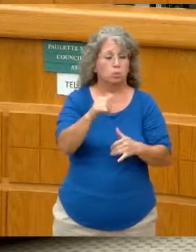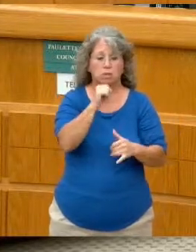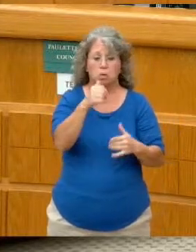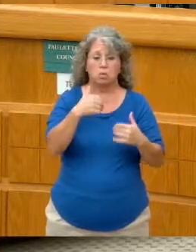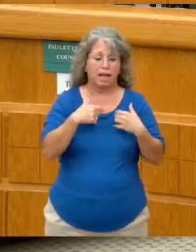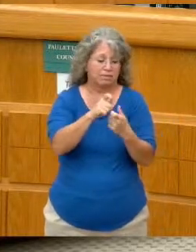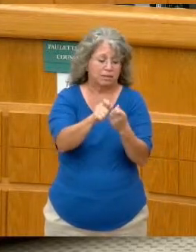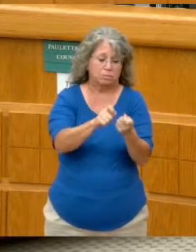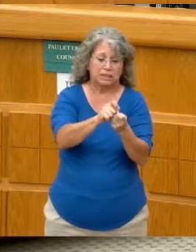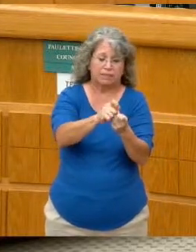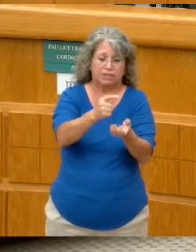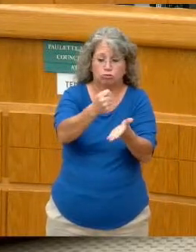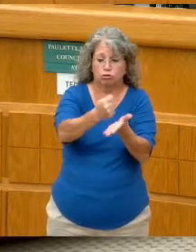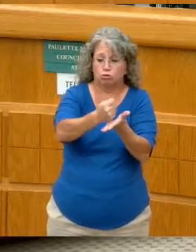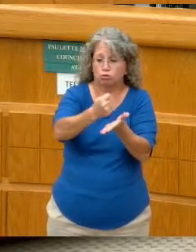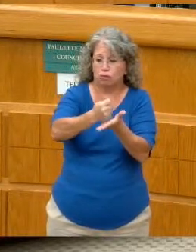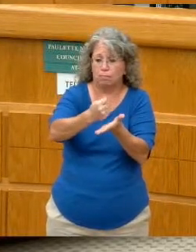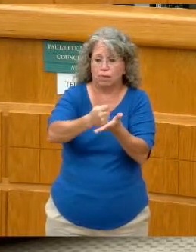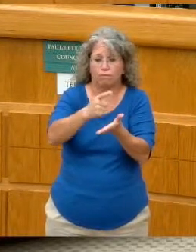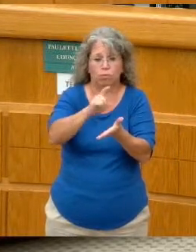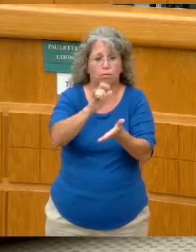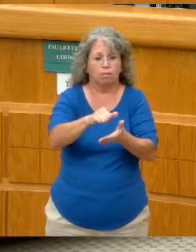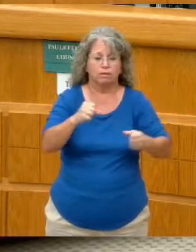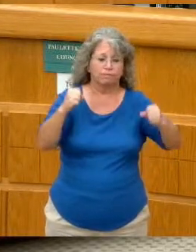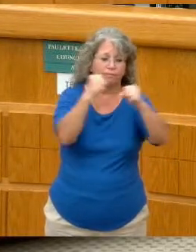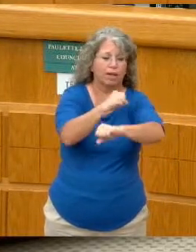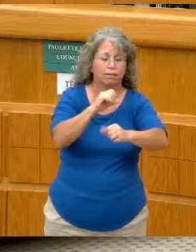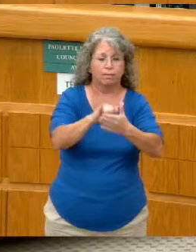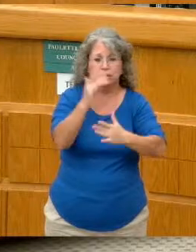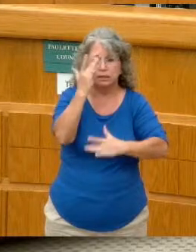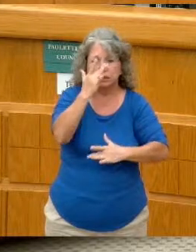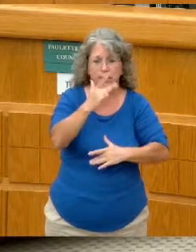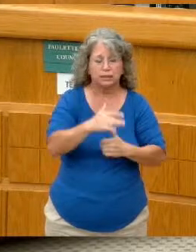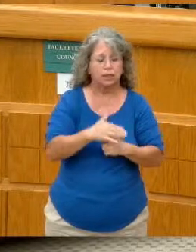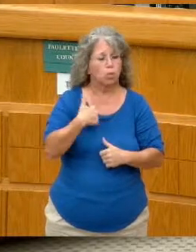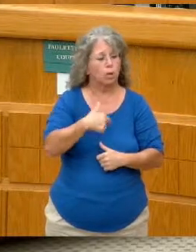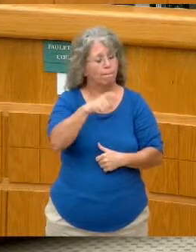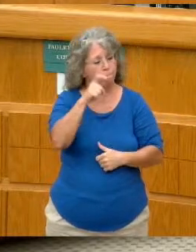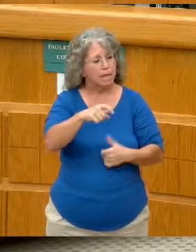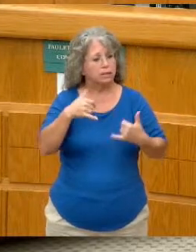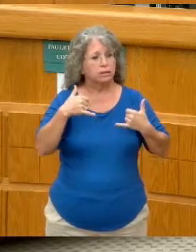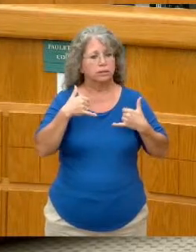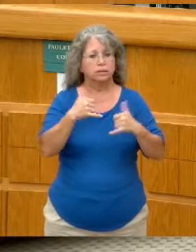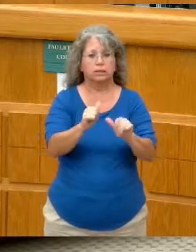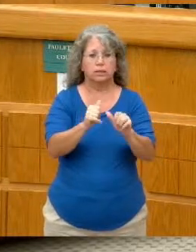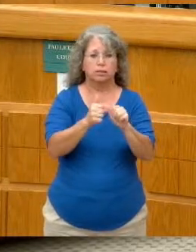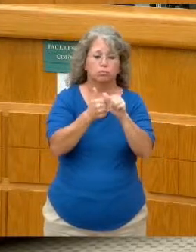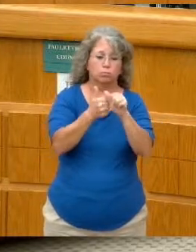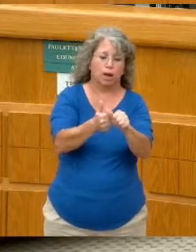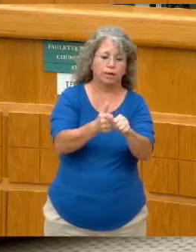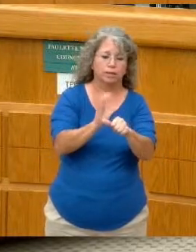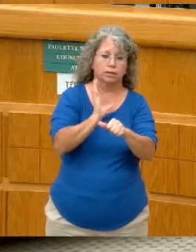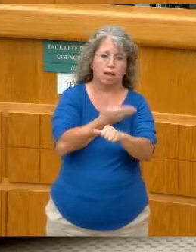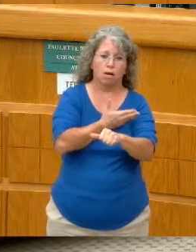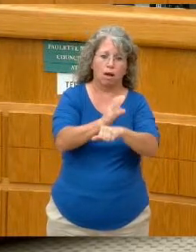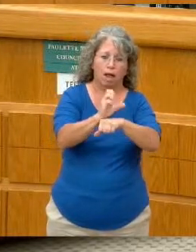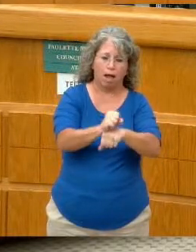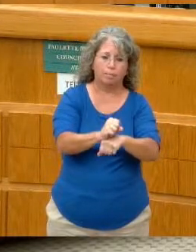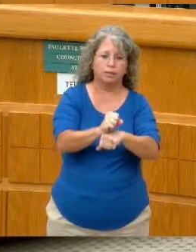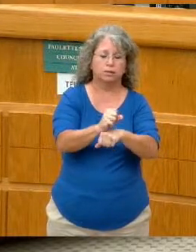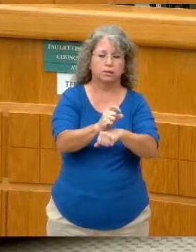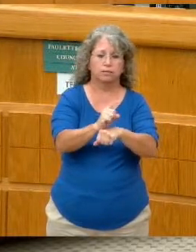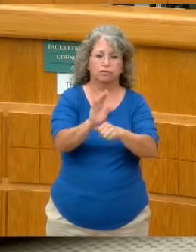should continue to be diligent in our practices. We must believe that there will be an end to this one day. It sounds